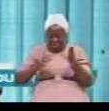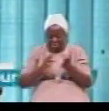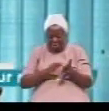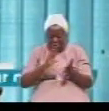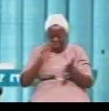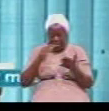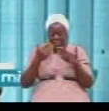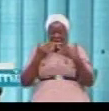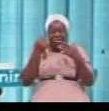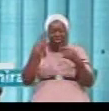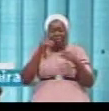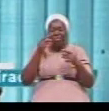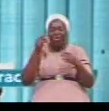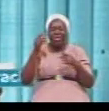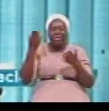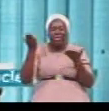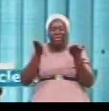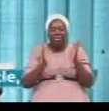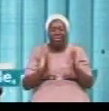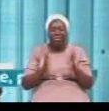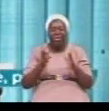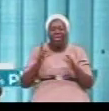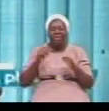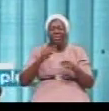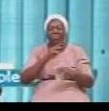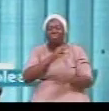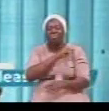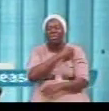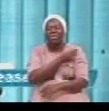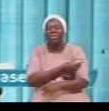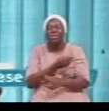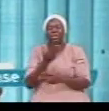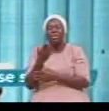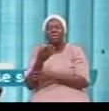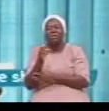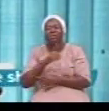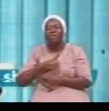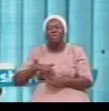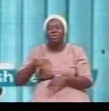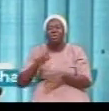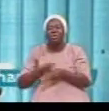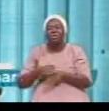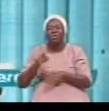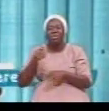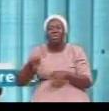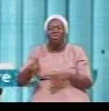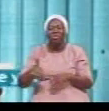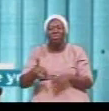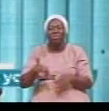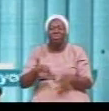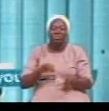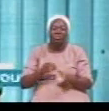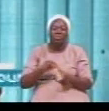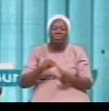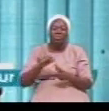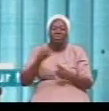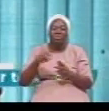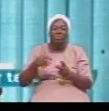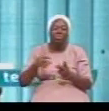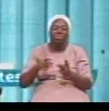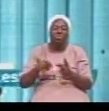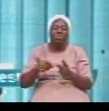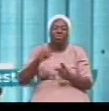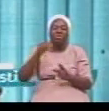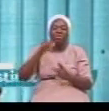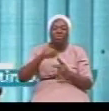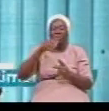Lord for His servant, the mighty hand of God resting upon His chosen and anointed servant. The confirmation of